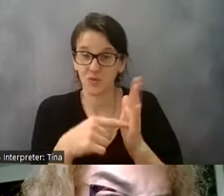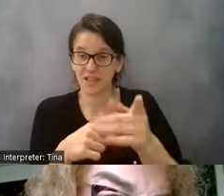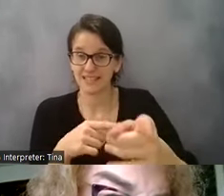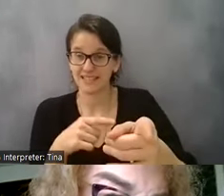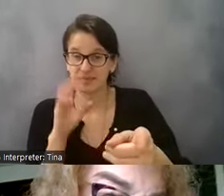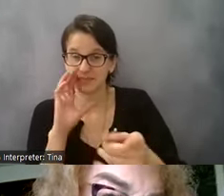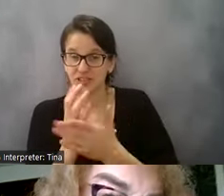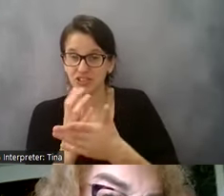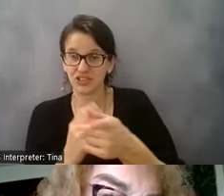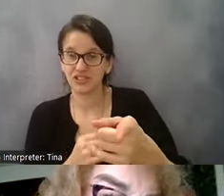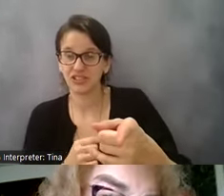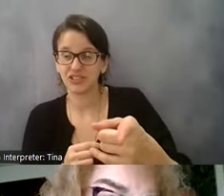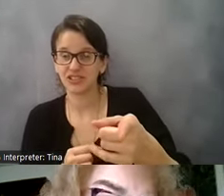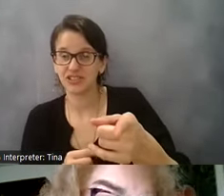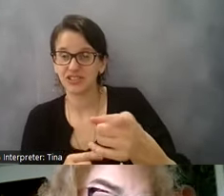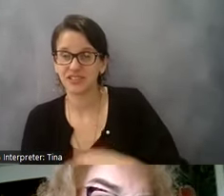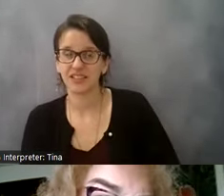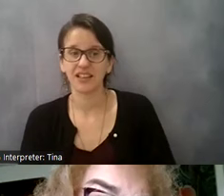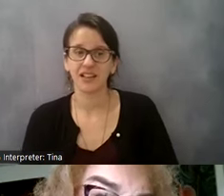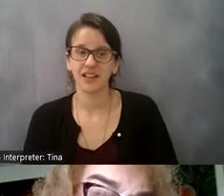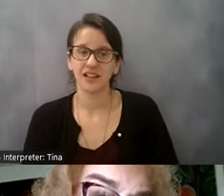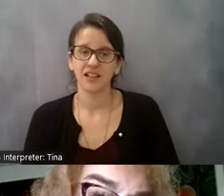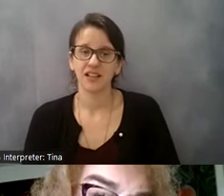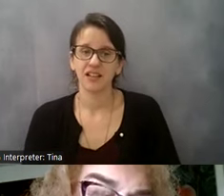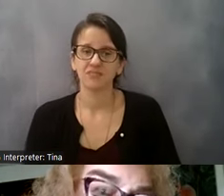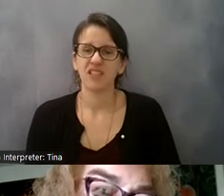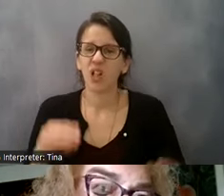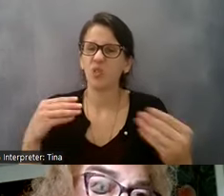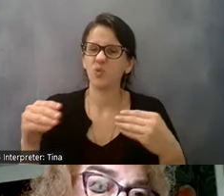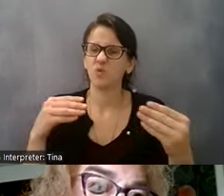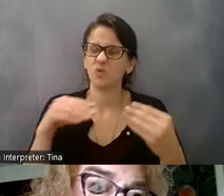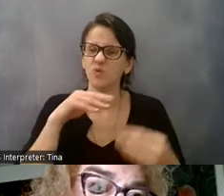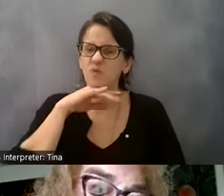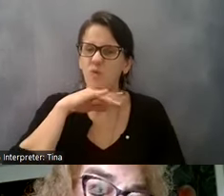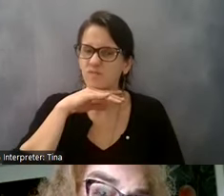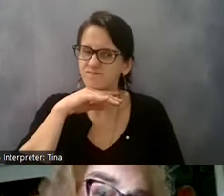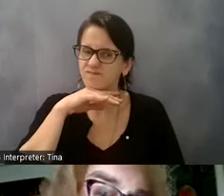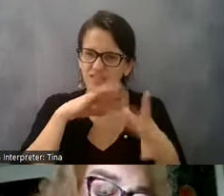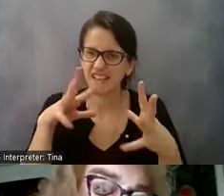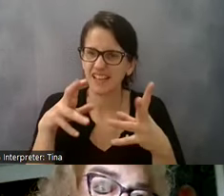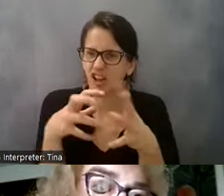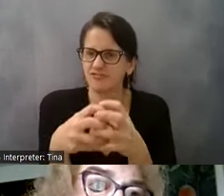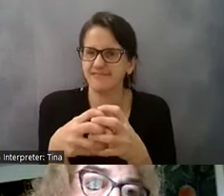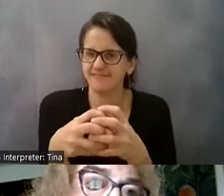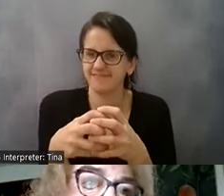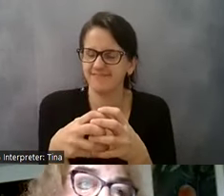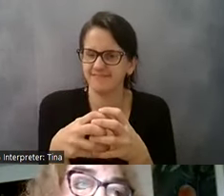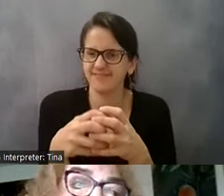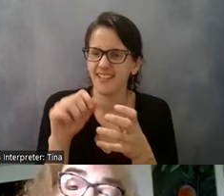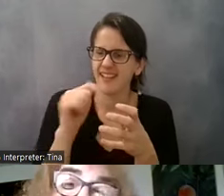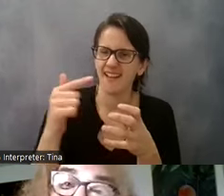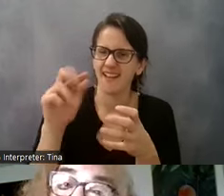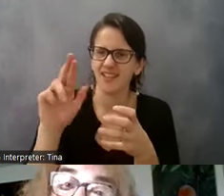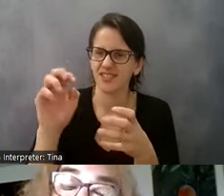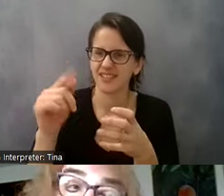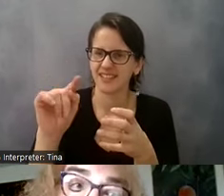that that's not just loose soil. Those are aggregates. And what the aggregates do is